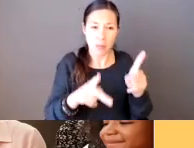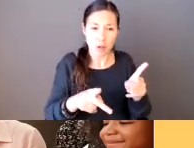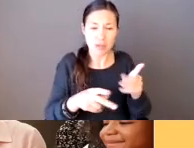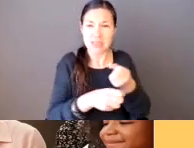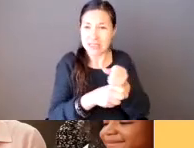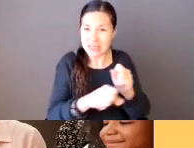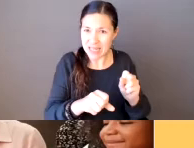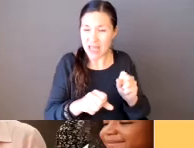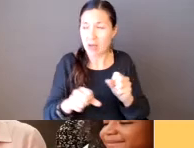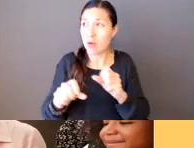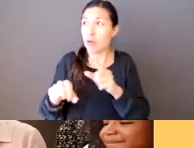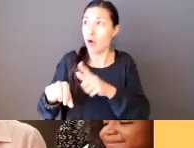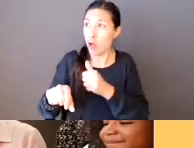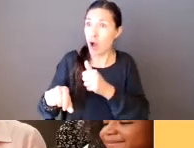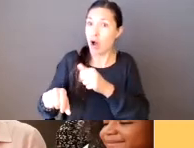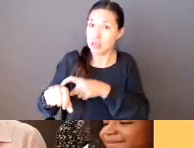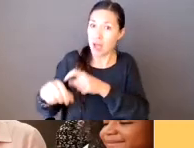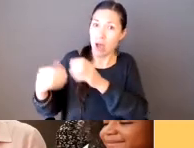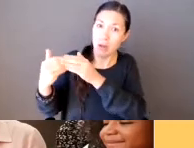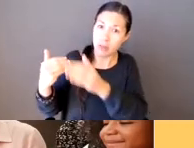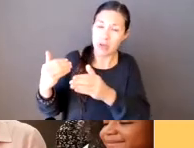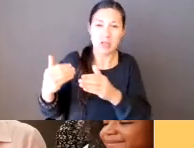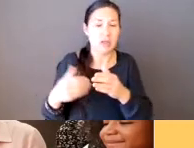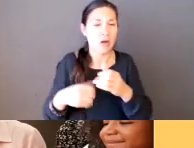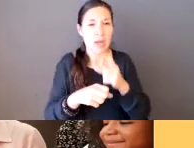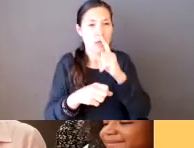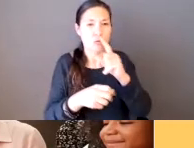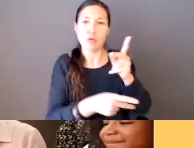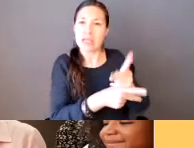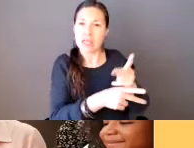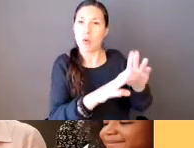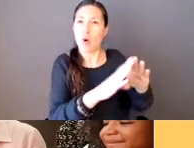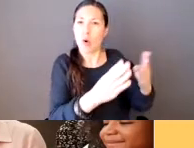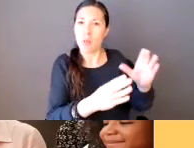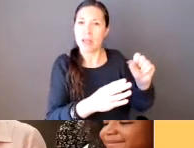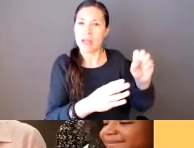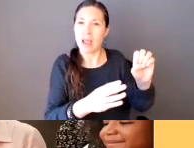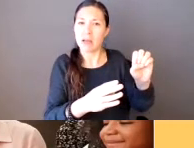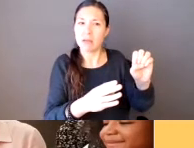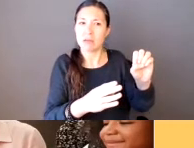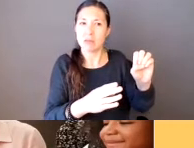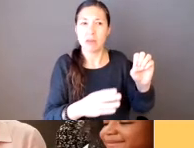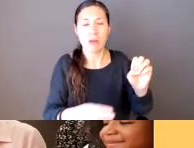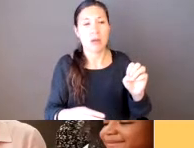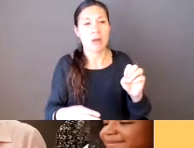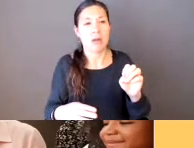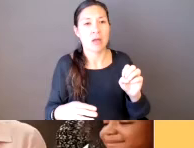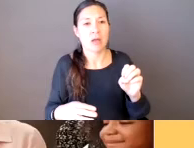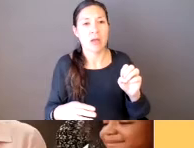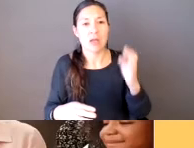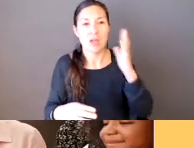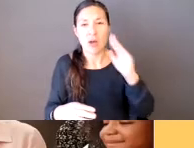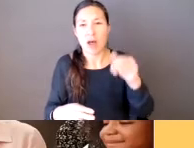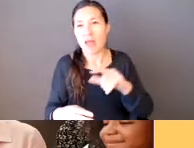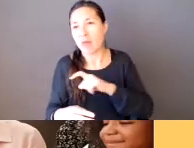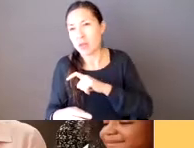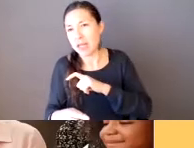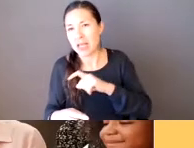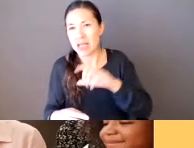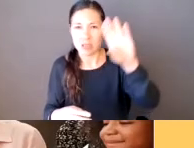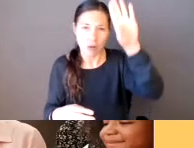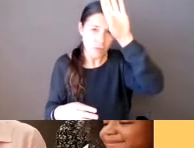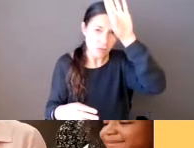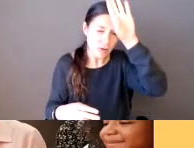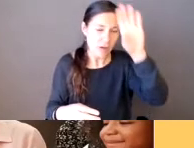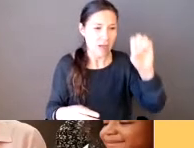things not falling through the cracks. And even with, a variety of professionals in the community, police, fire, and EMTs all respond